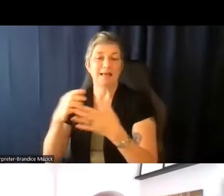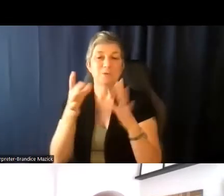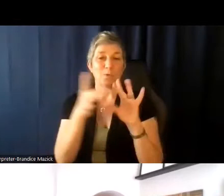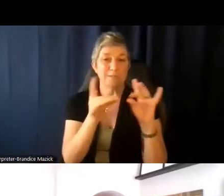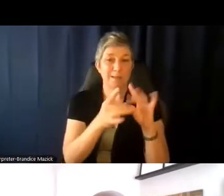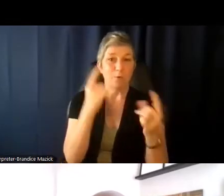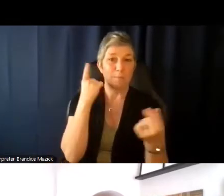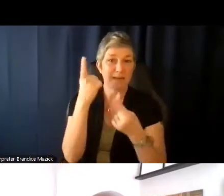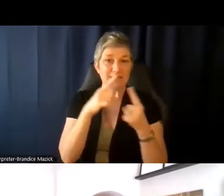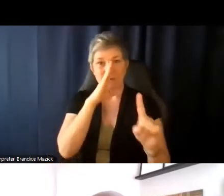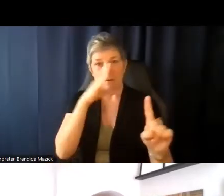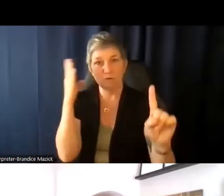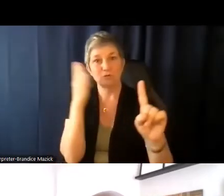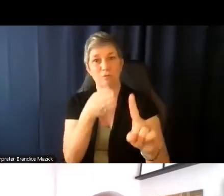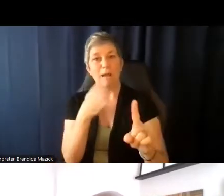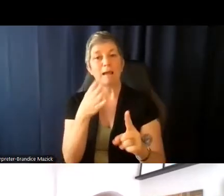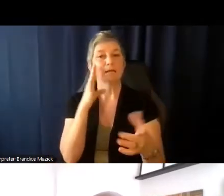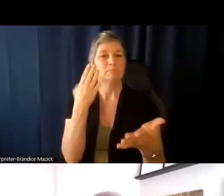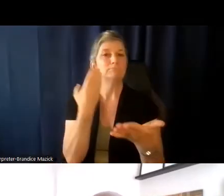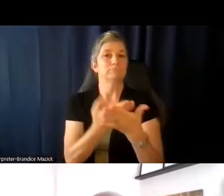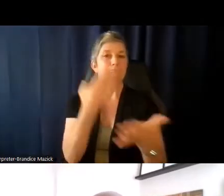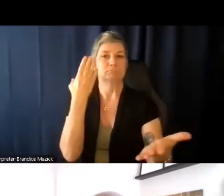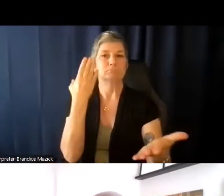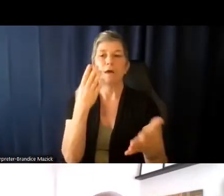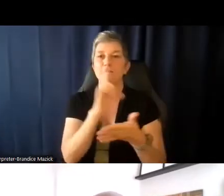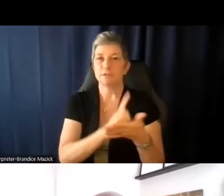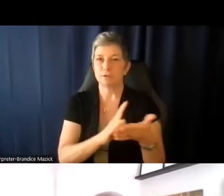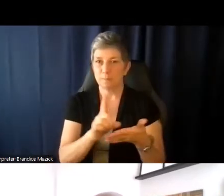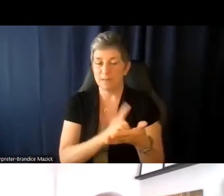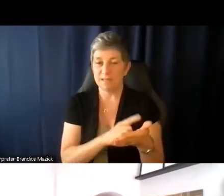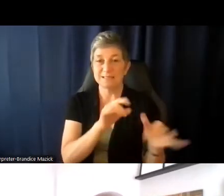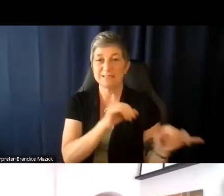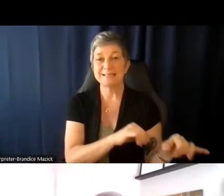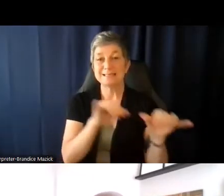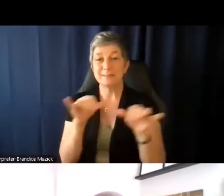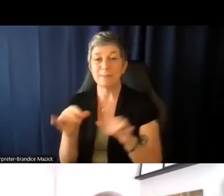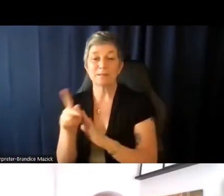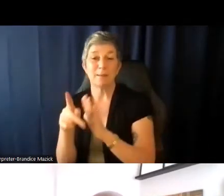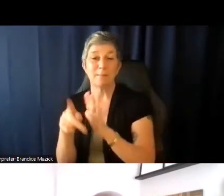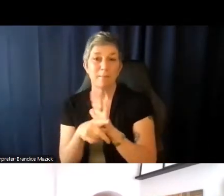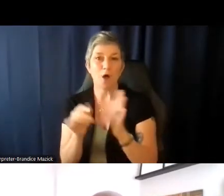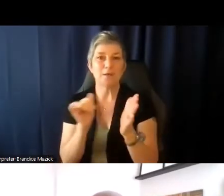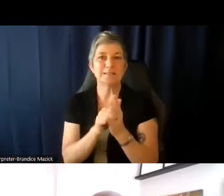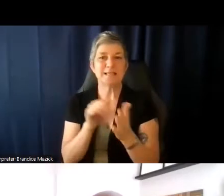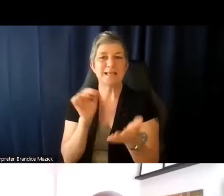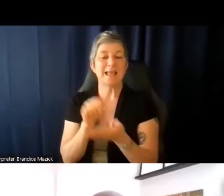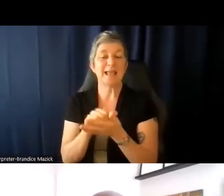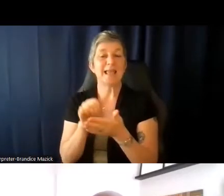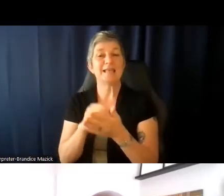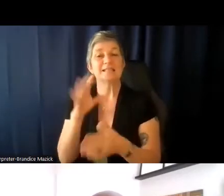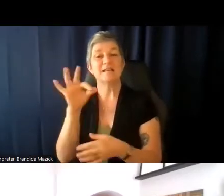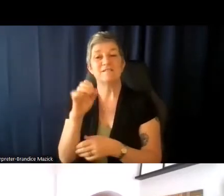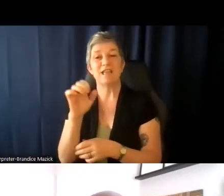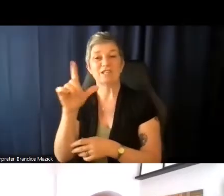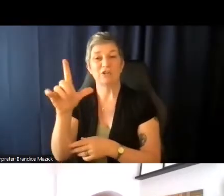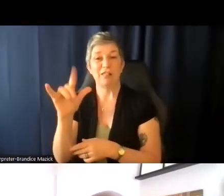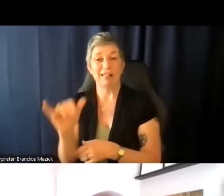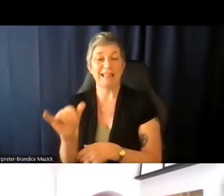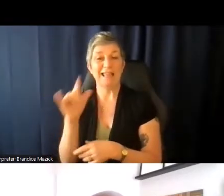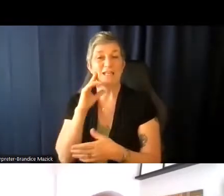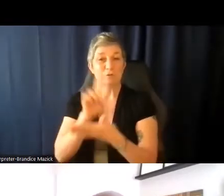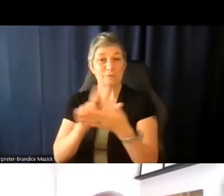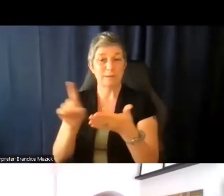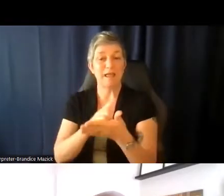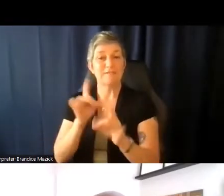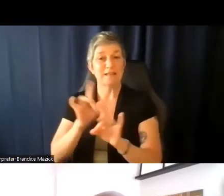considered direct evidence of discrimination. Similarly, a policy is facially discriminatory if it explicitly treats